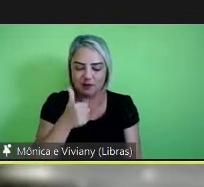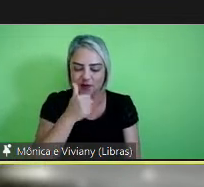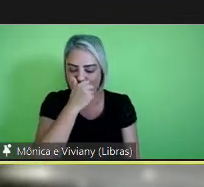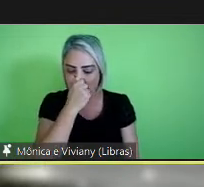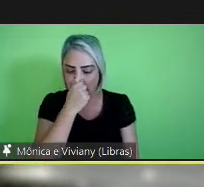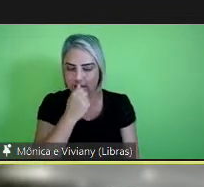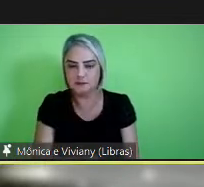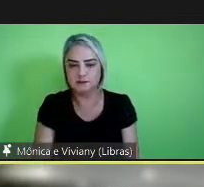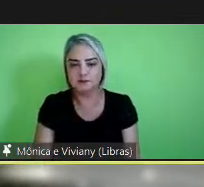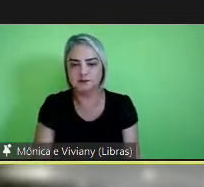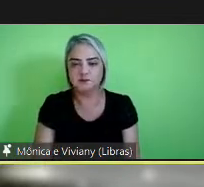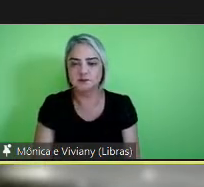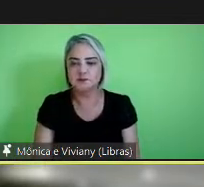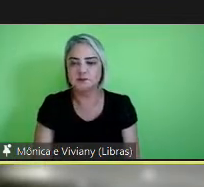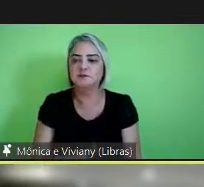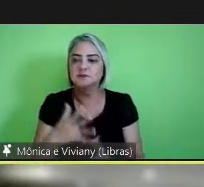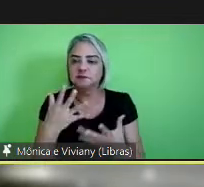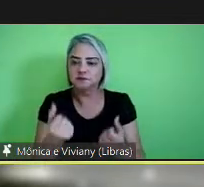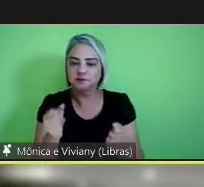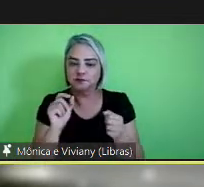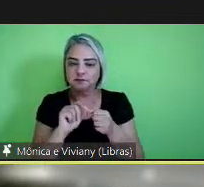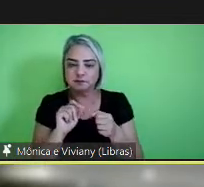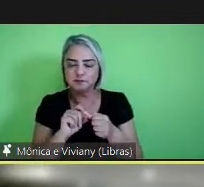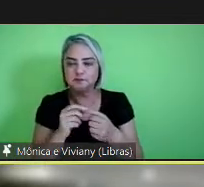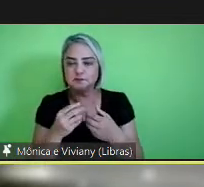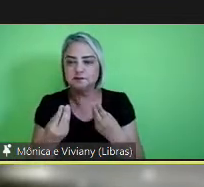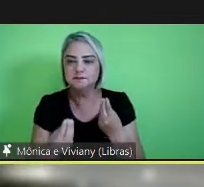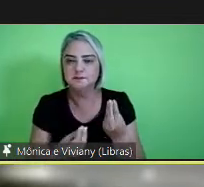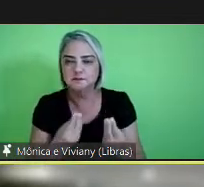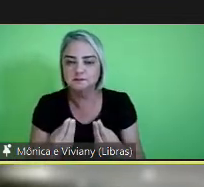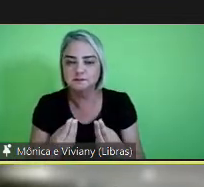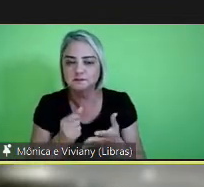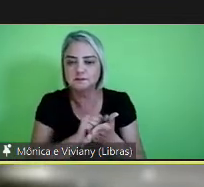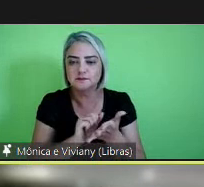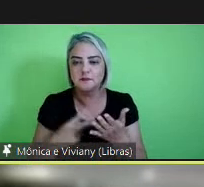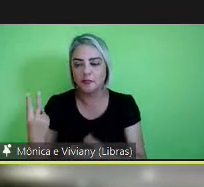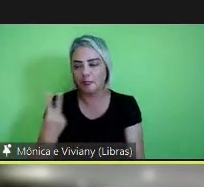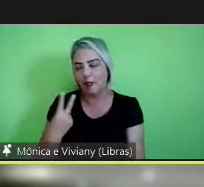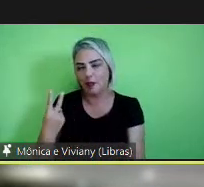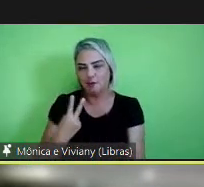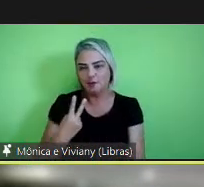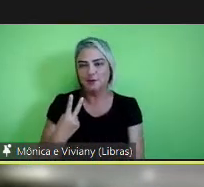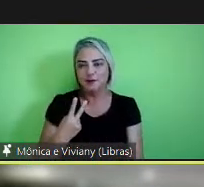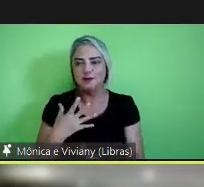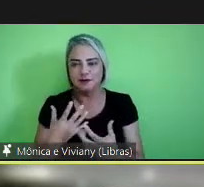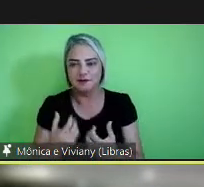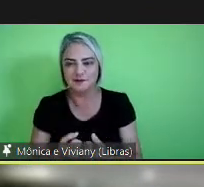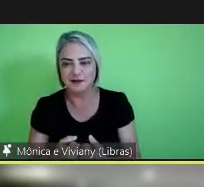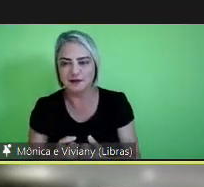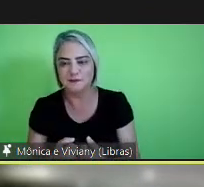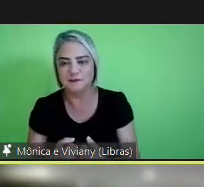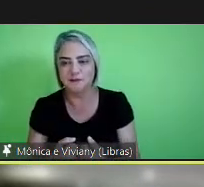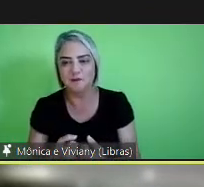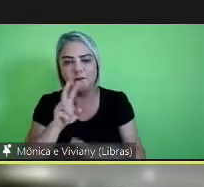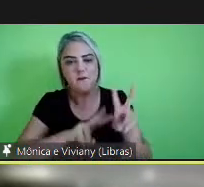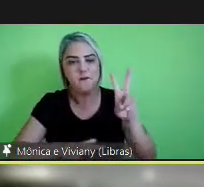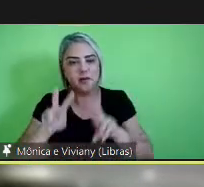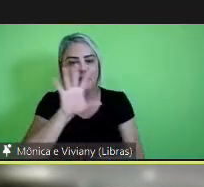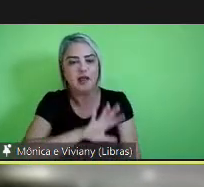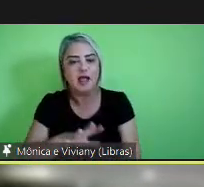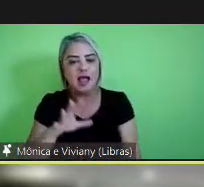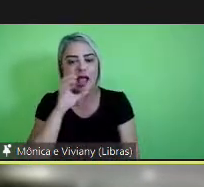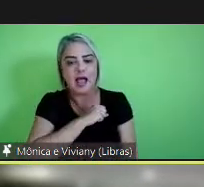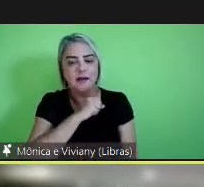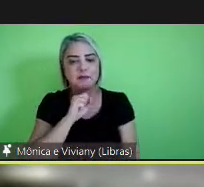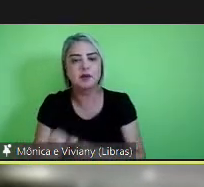doing a little double act here. So I'm going to give you a very quick overview of what is happening in England